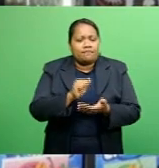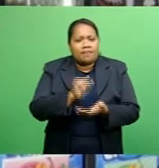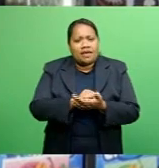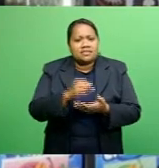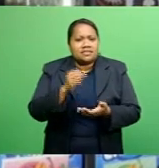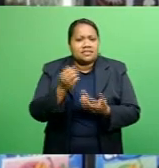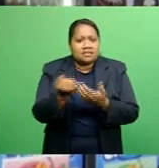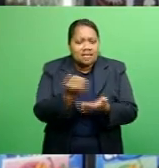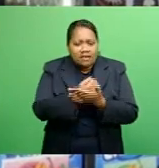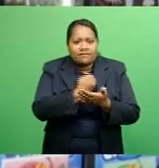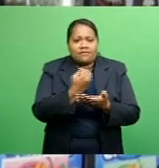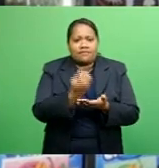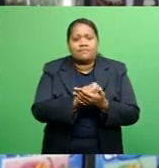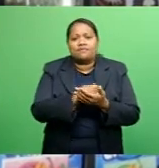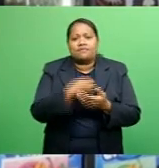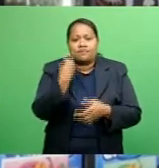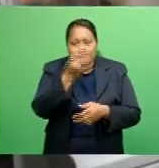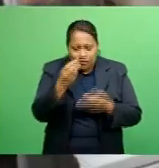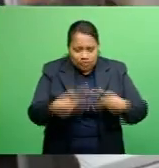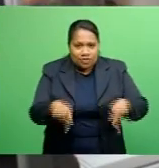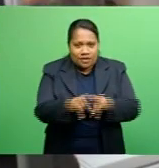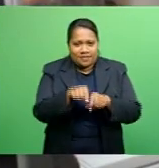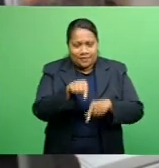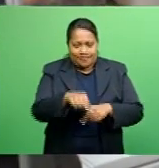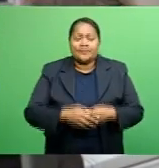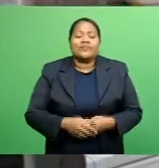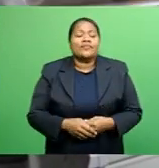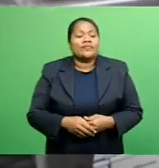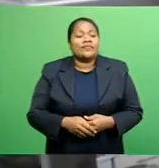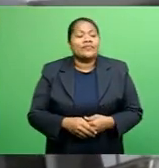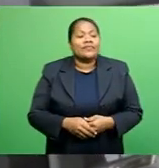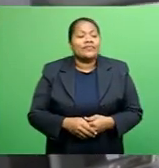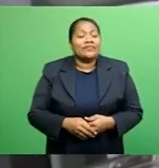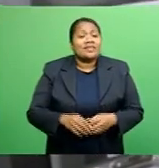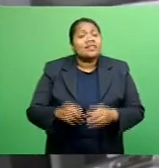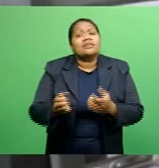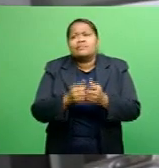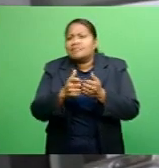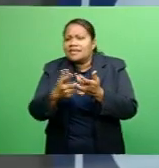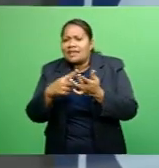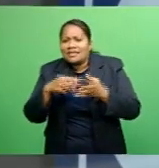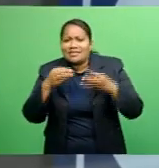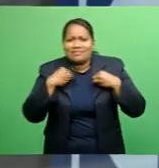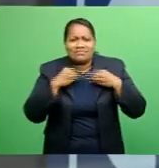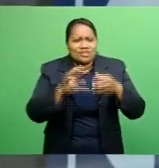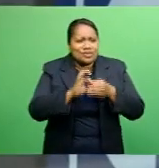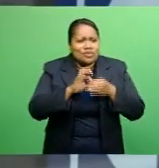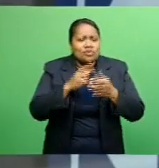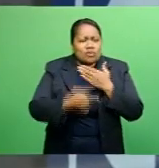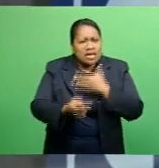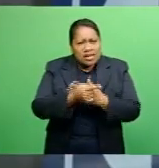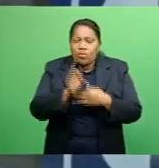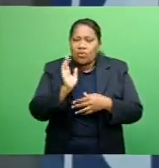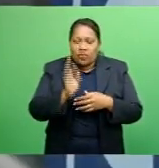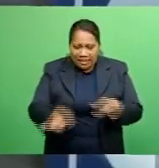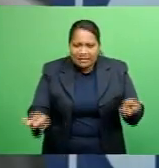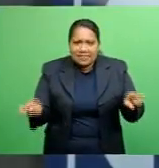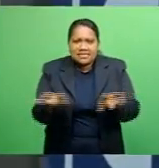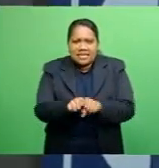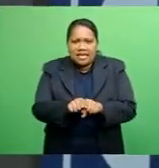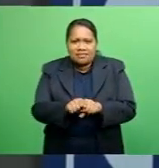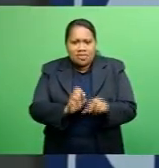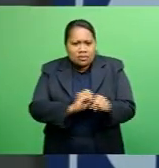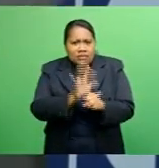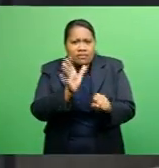While things got off as planned, Kumar, like many other business owners, were hit hard by the impact of the pandemic. Forced